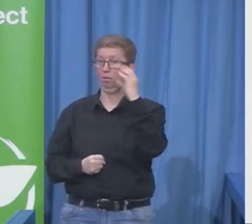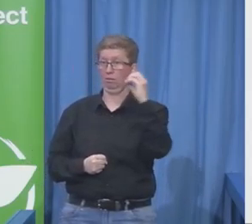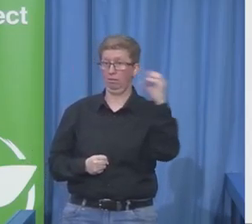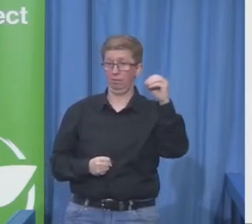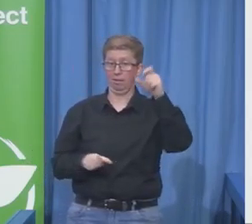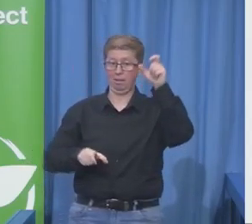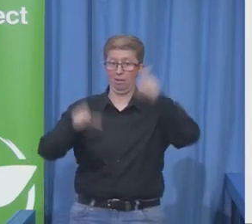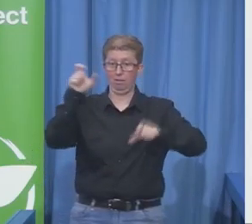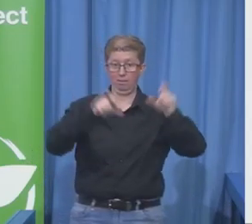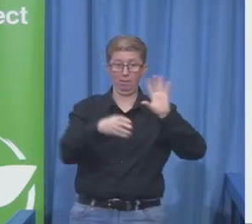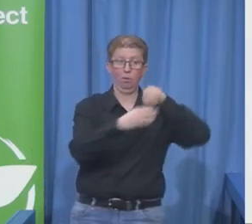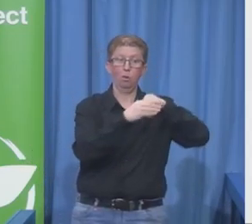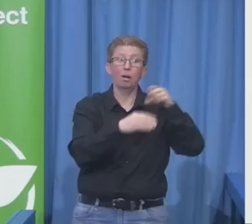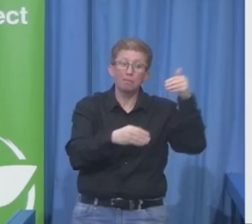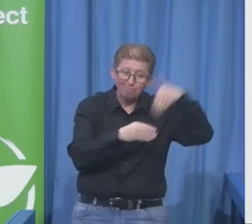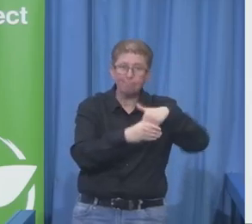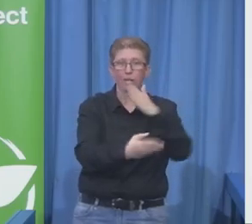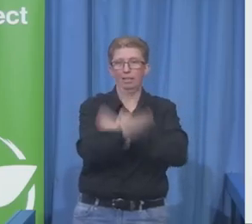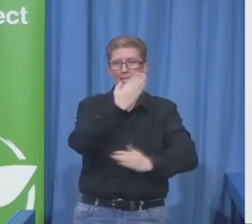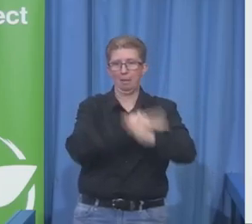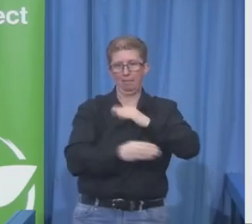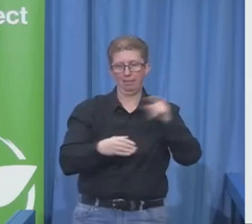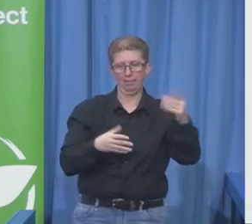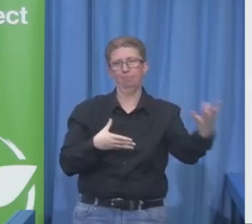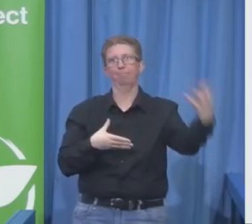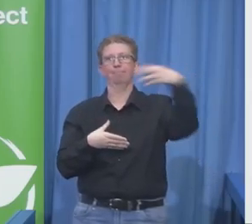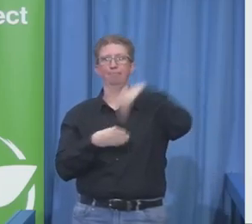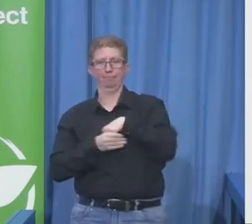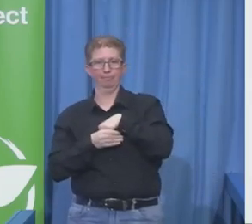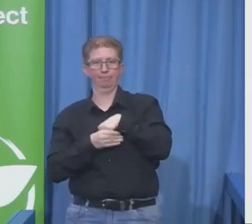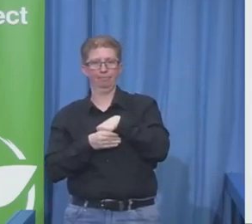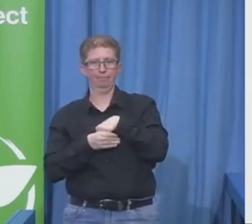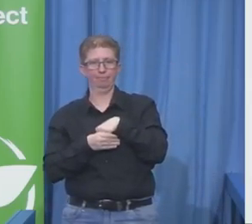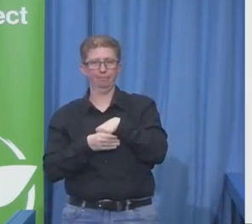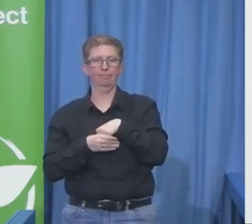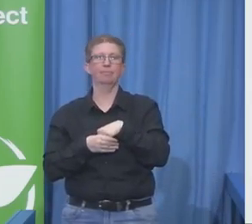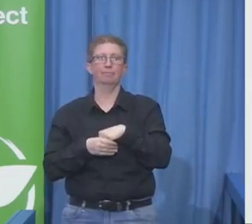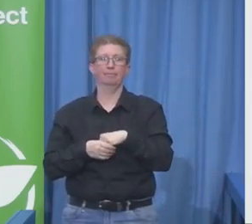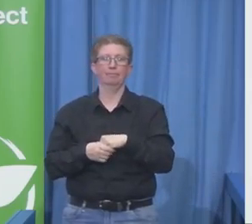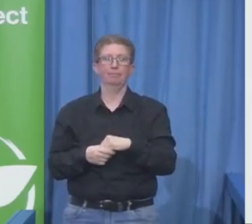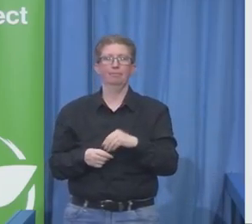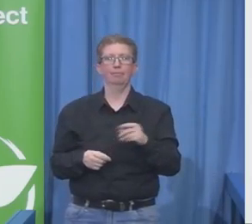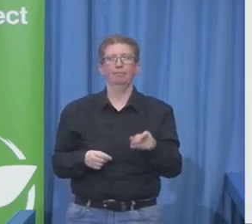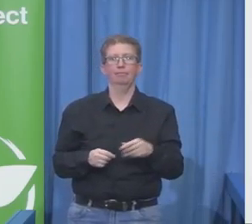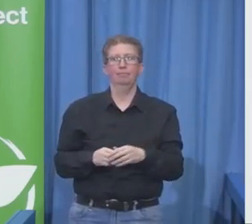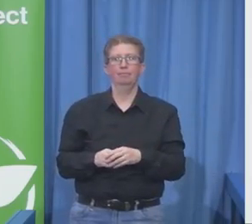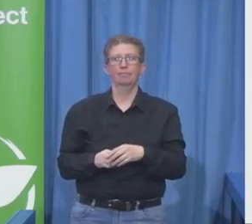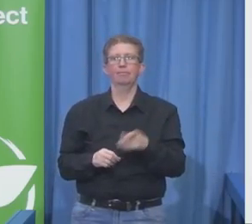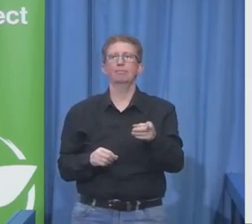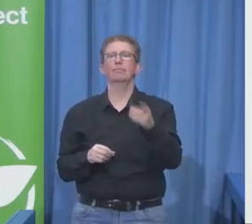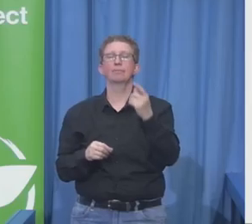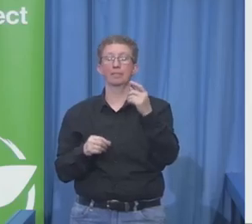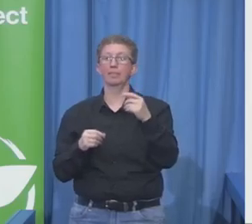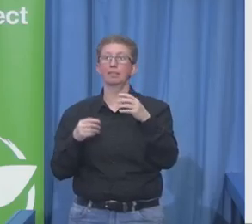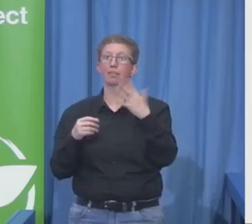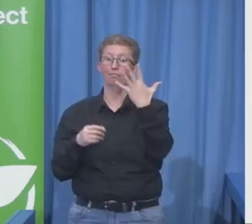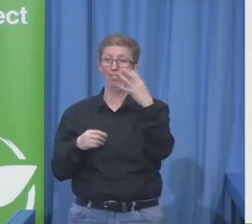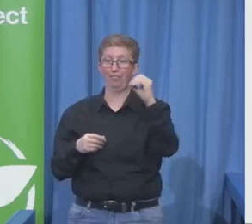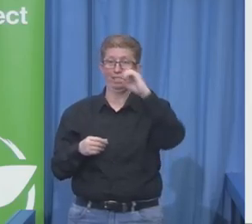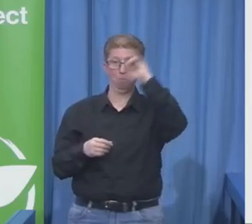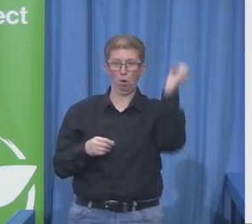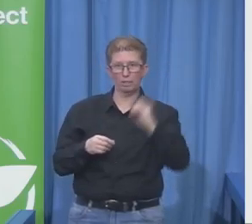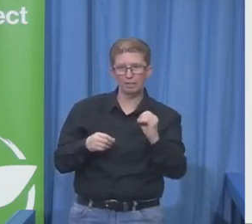50 policies which are made accessible. There are 120 internal applications which are being